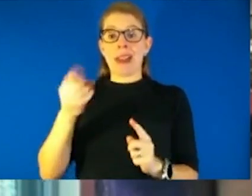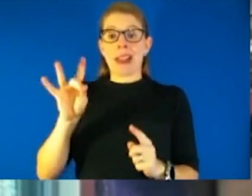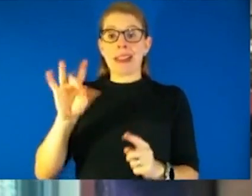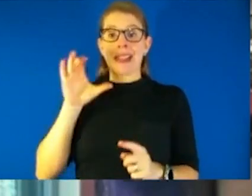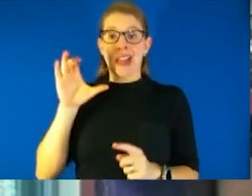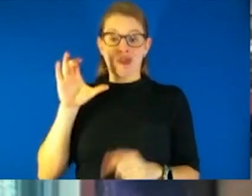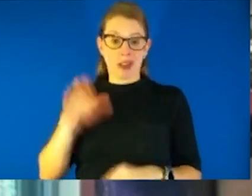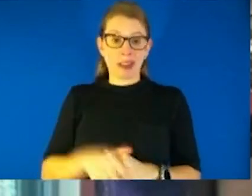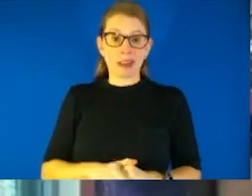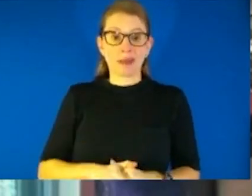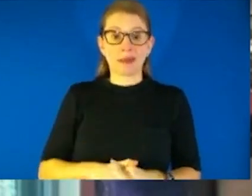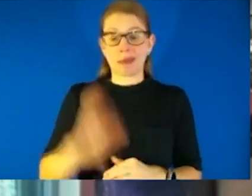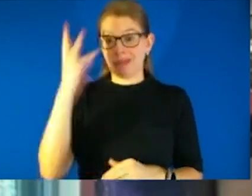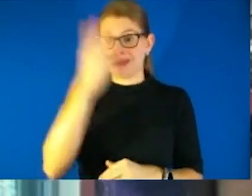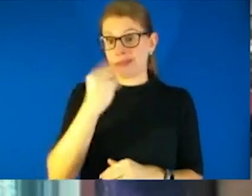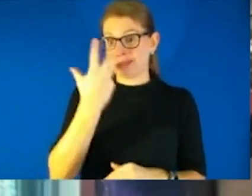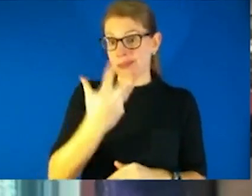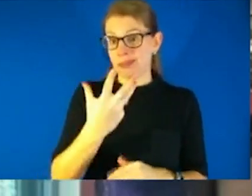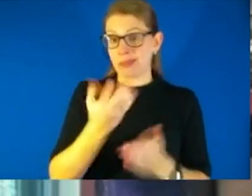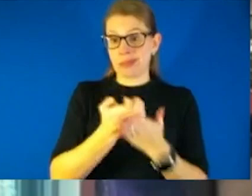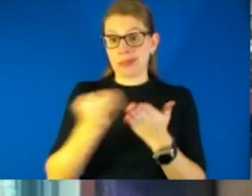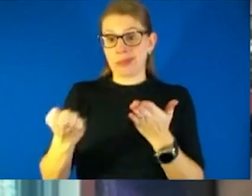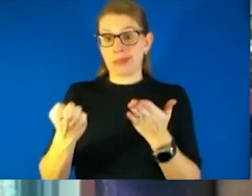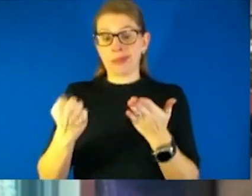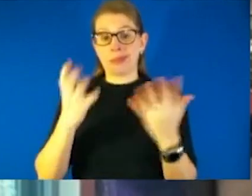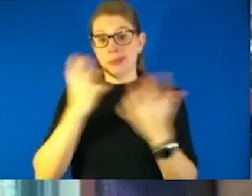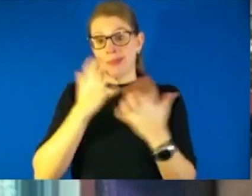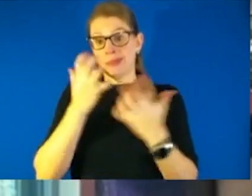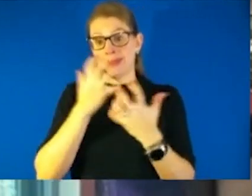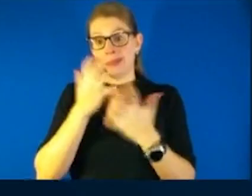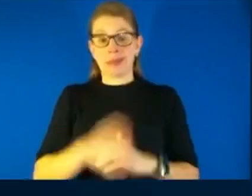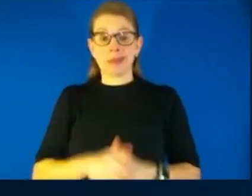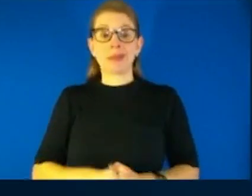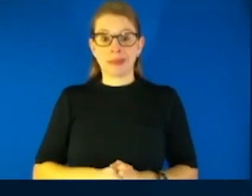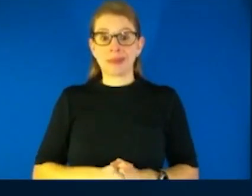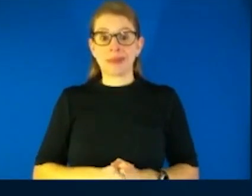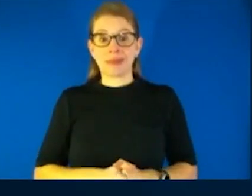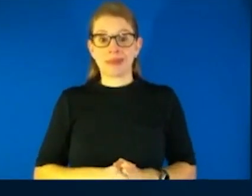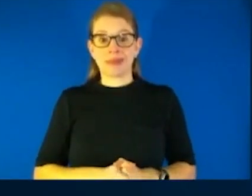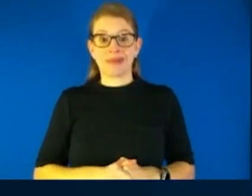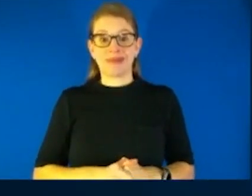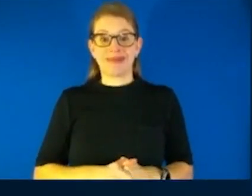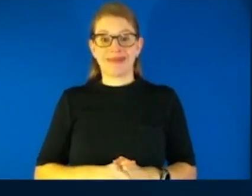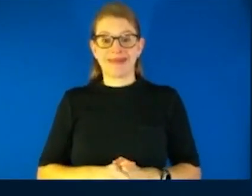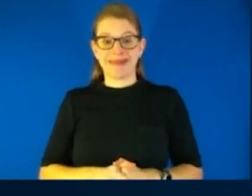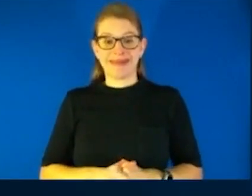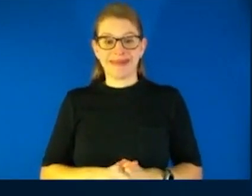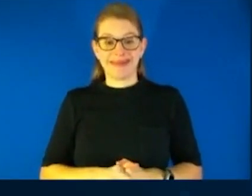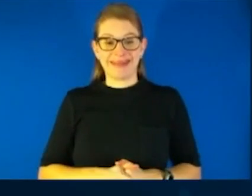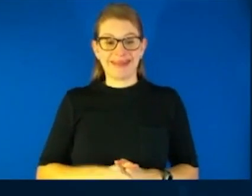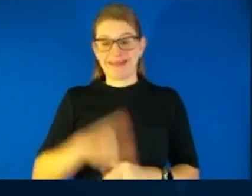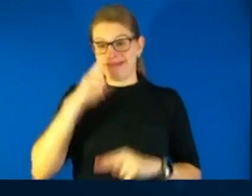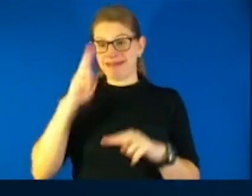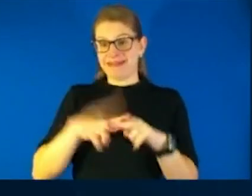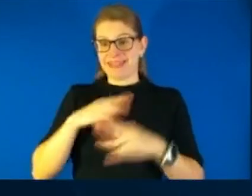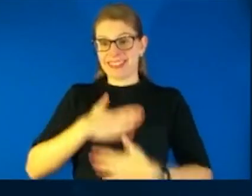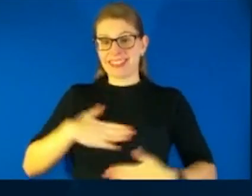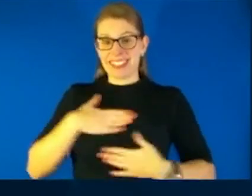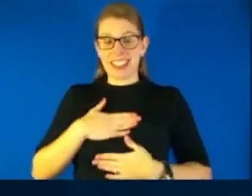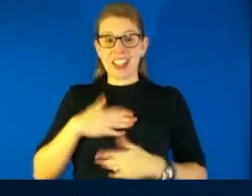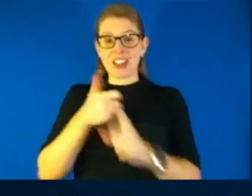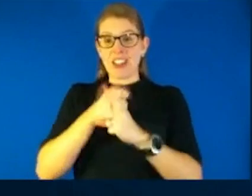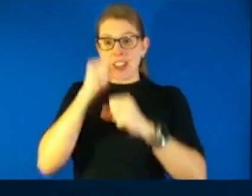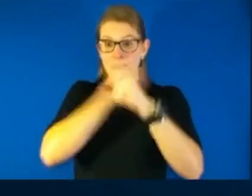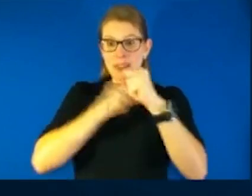are optically absolutely superb. I call you the mosquito guy, but you are a much